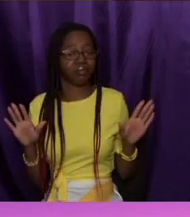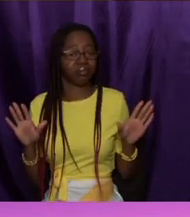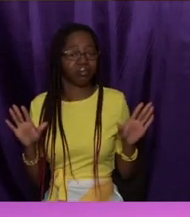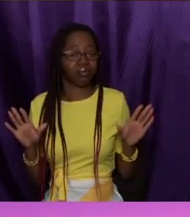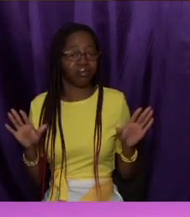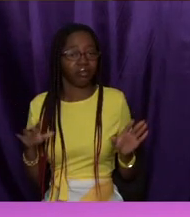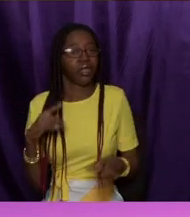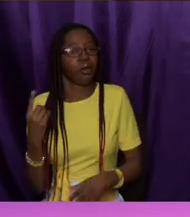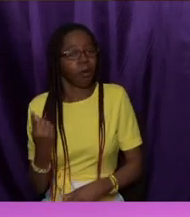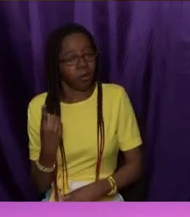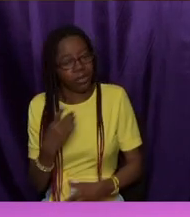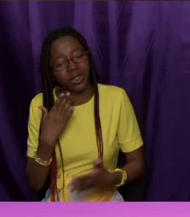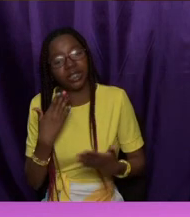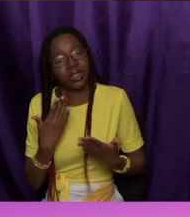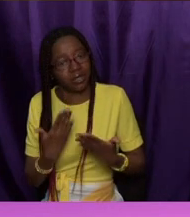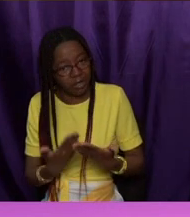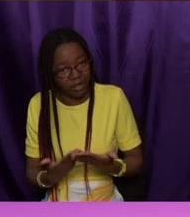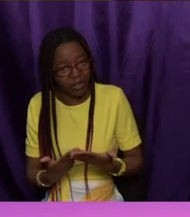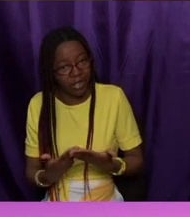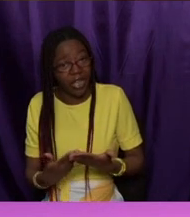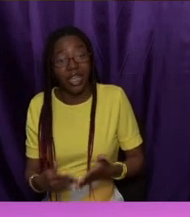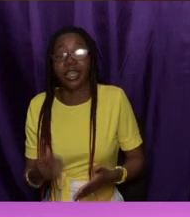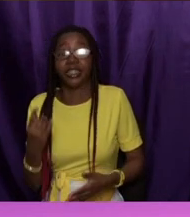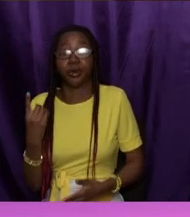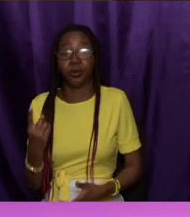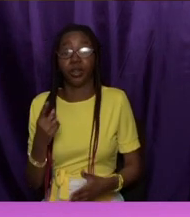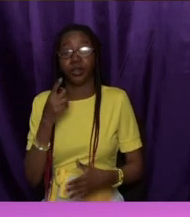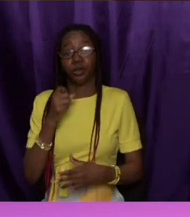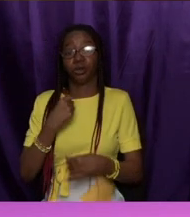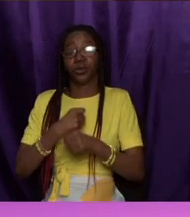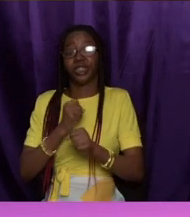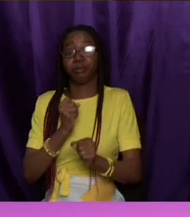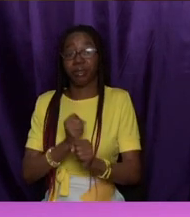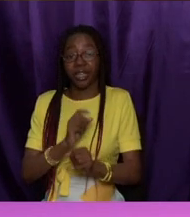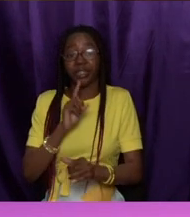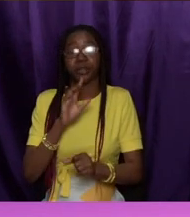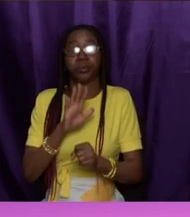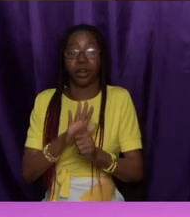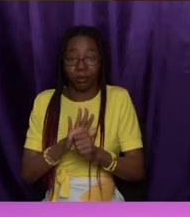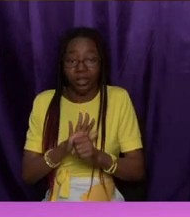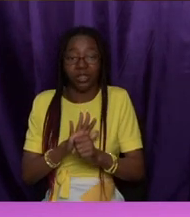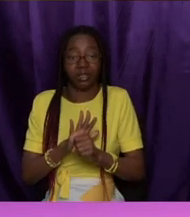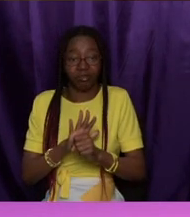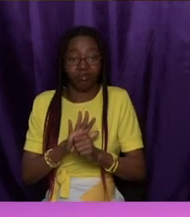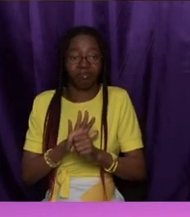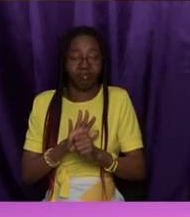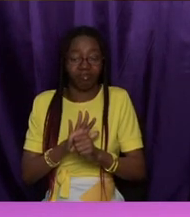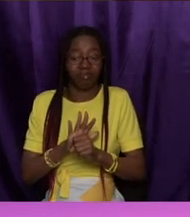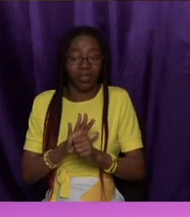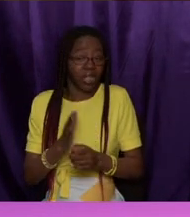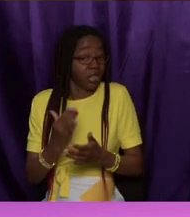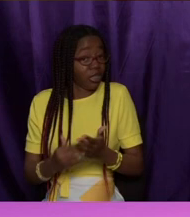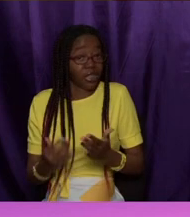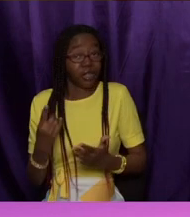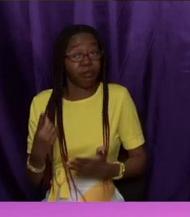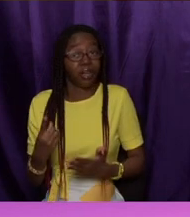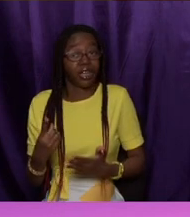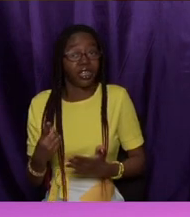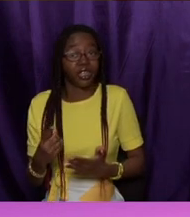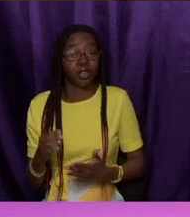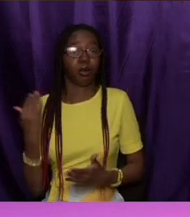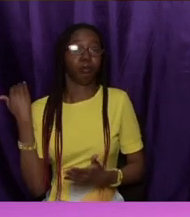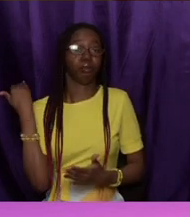it's only as good as the one who's making the promise. If somebody broke